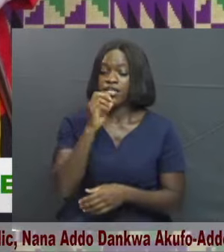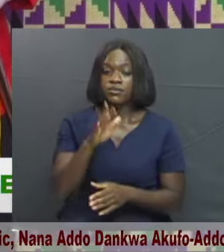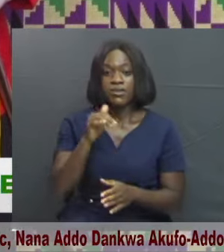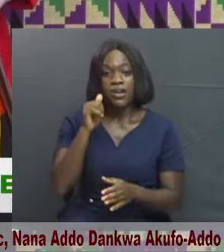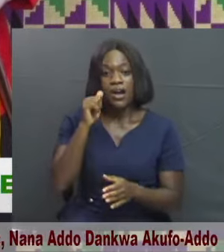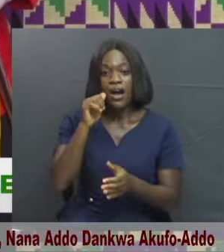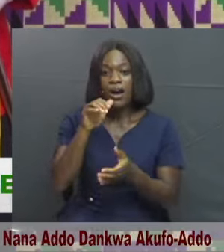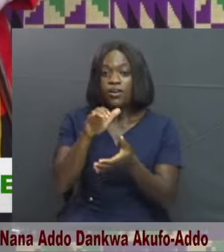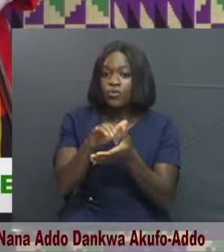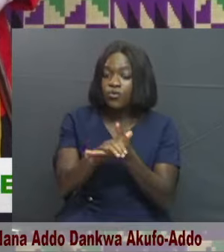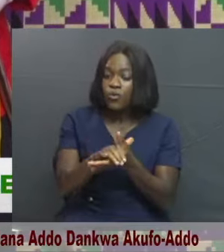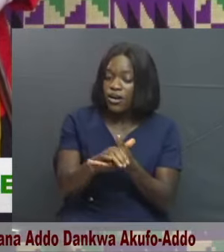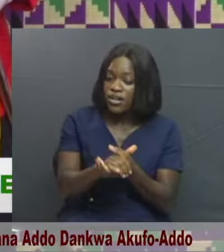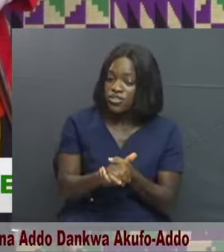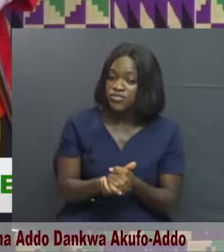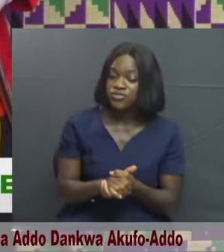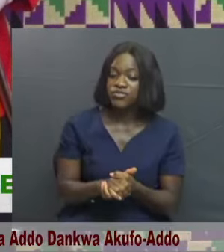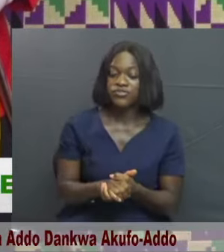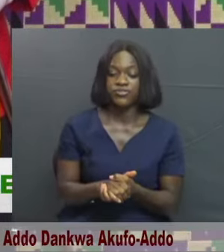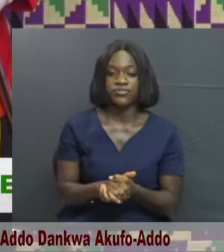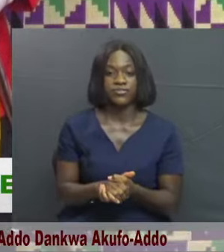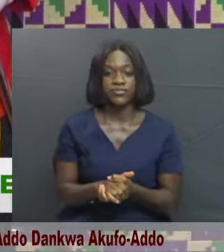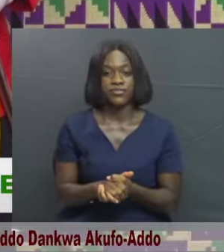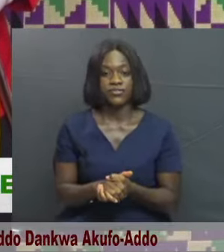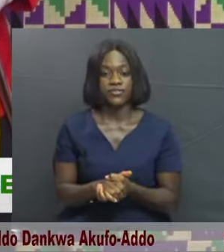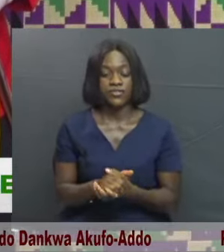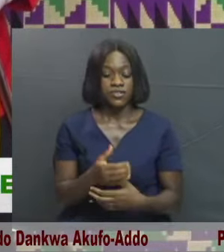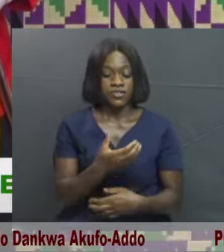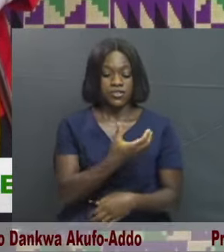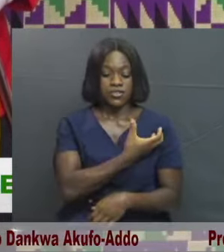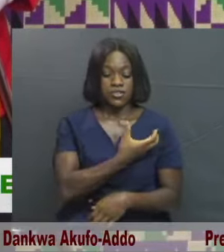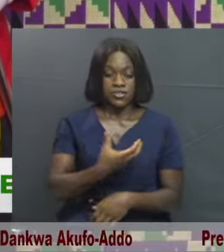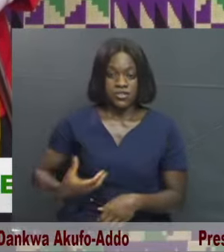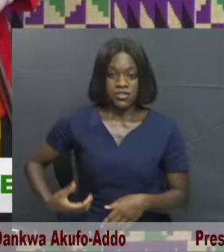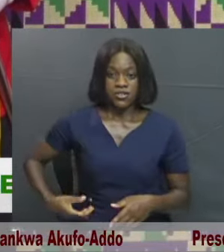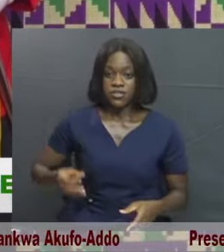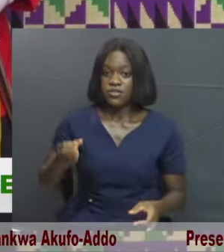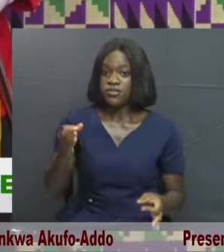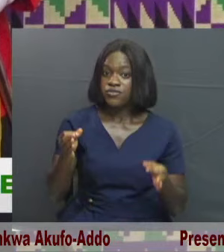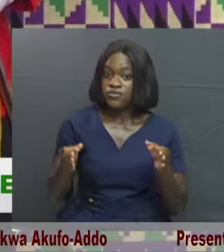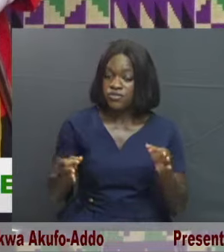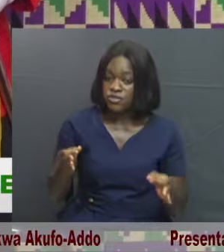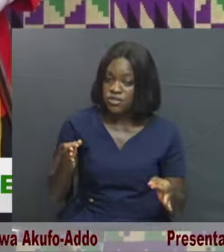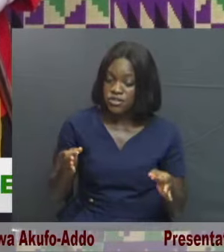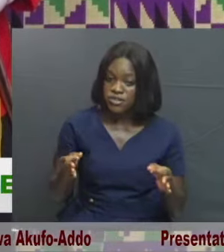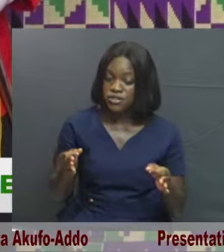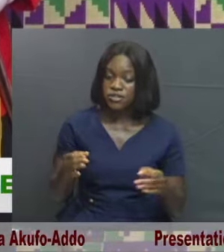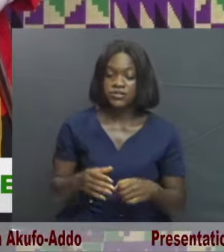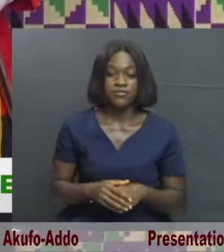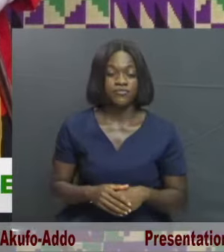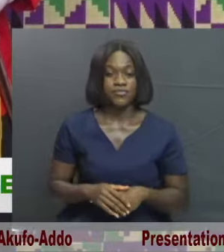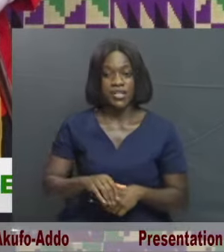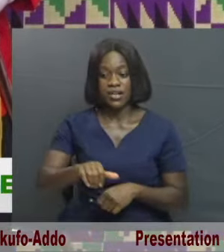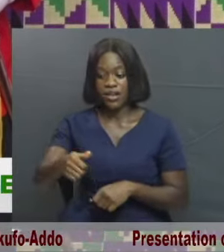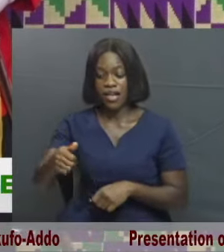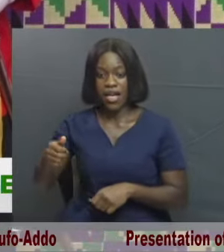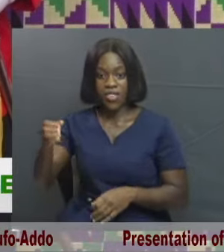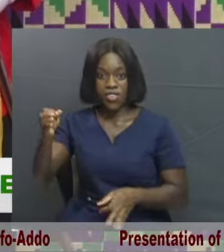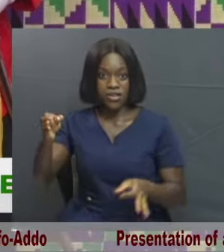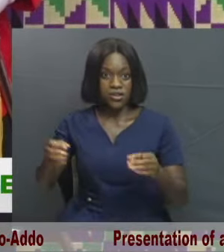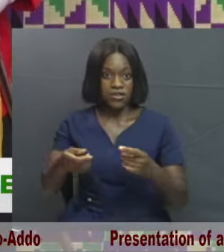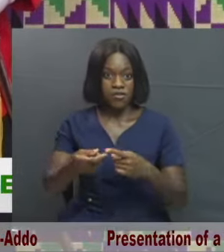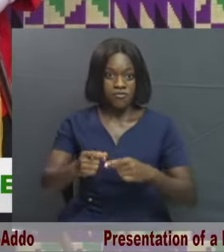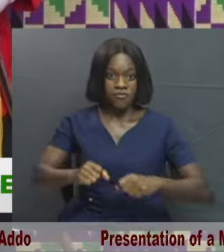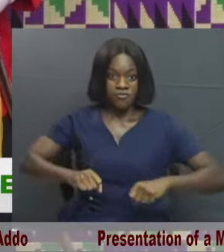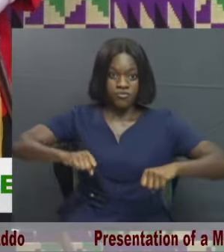Alis SAA yonas chief justice guu tonu and justices of the Supreme